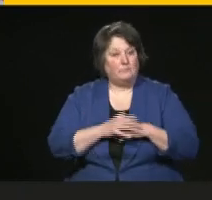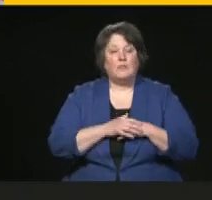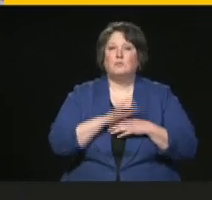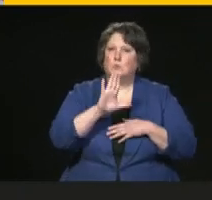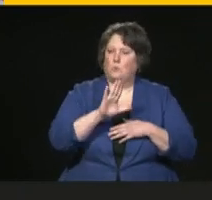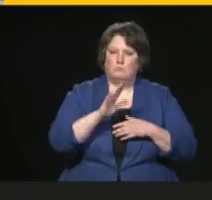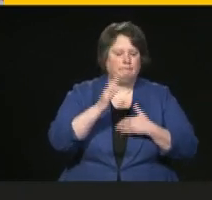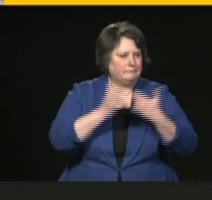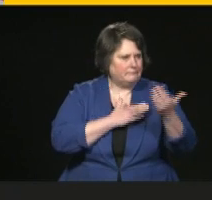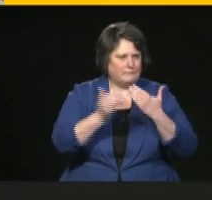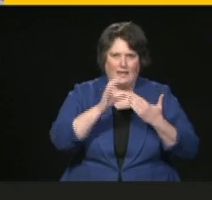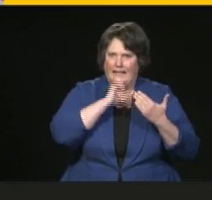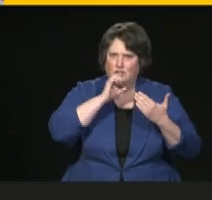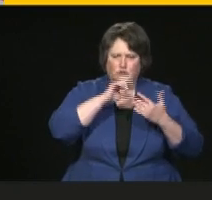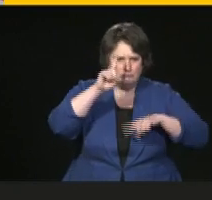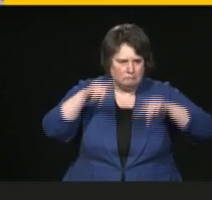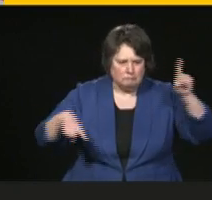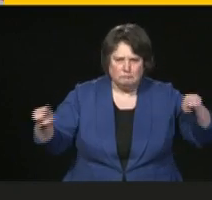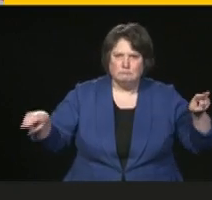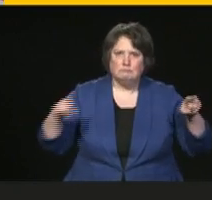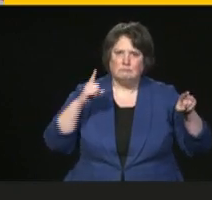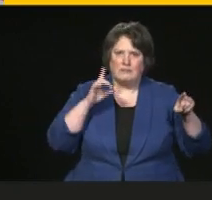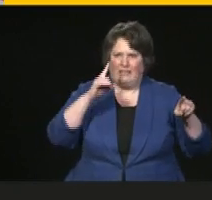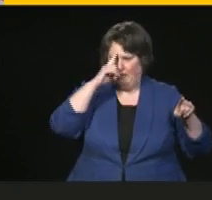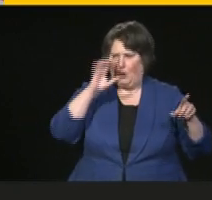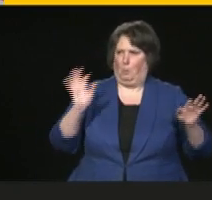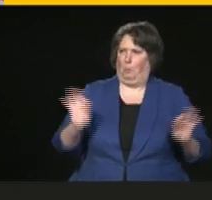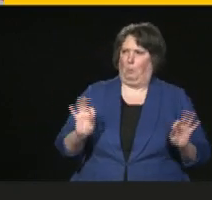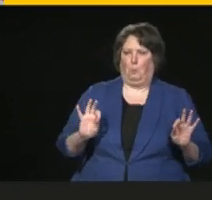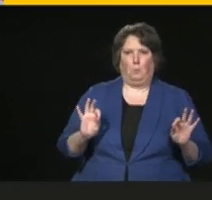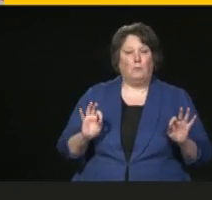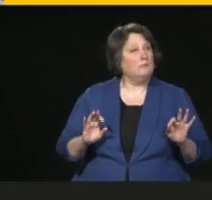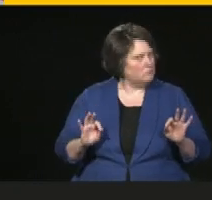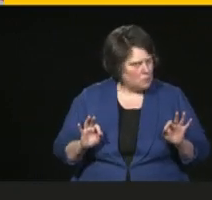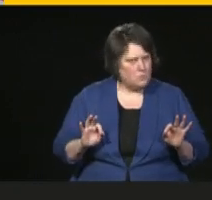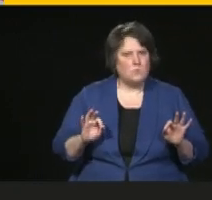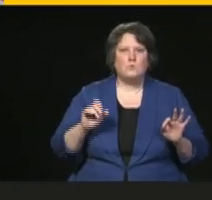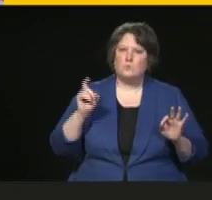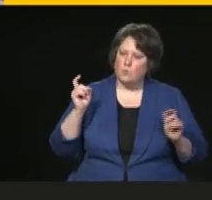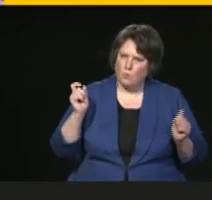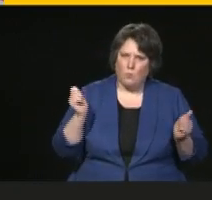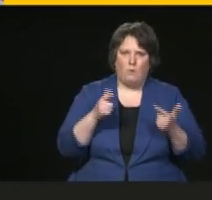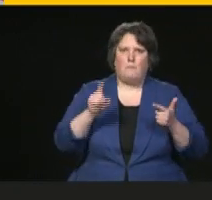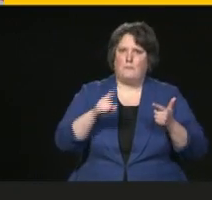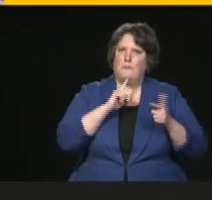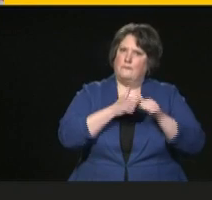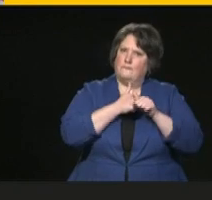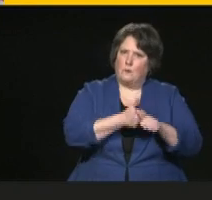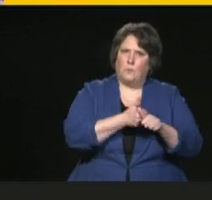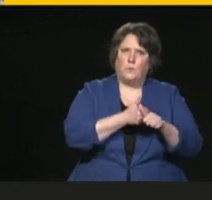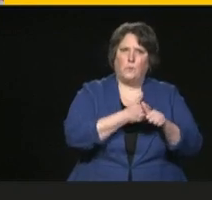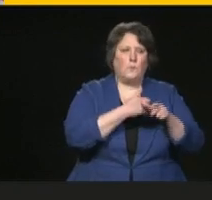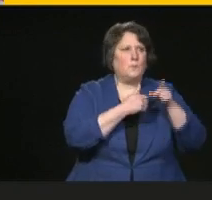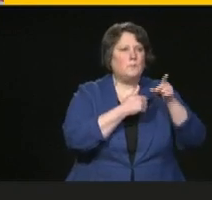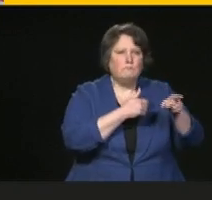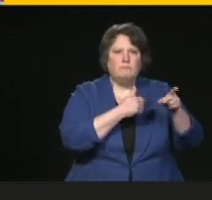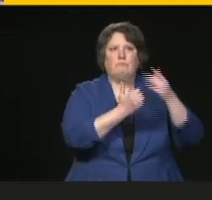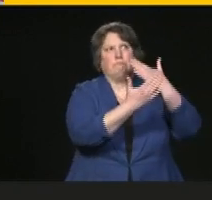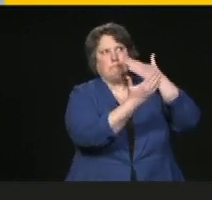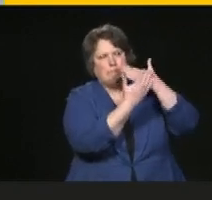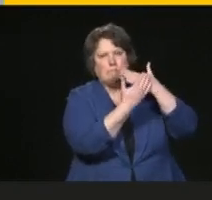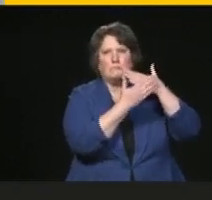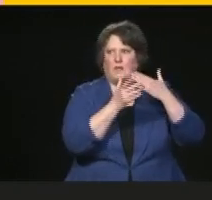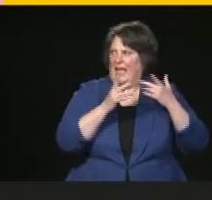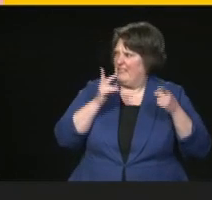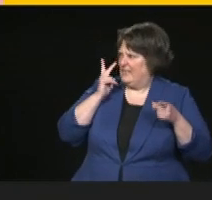disease. Every Canadian must follow the advice of public health and heed the dire warnings from other countries who do not have the chance to